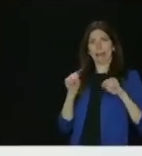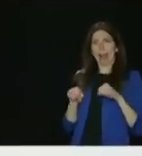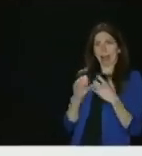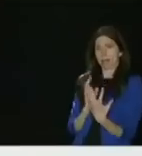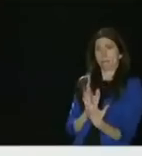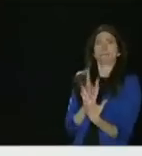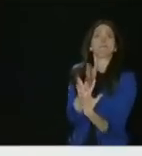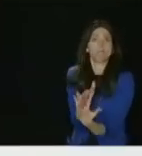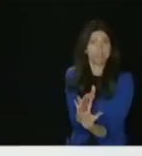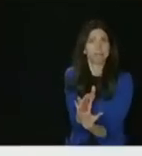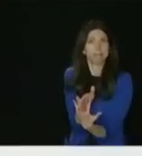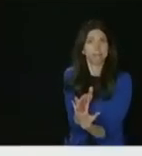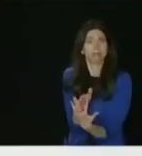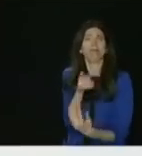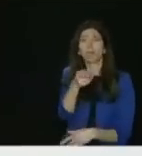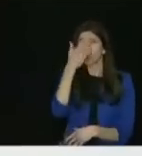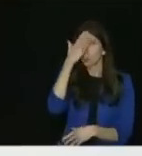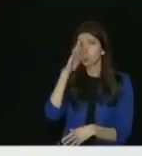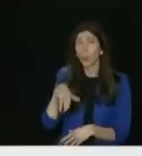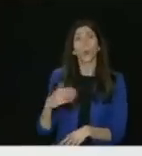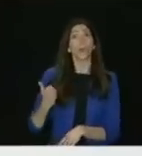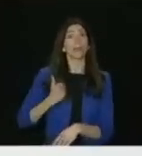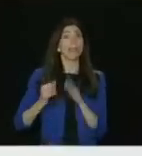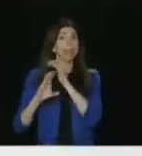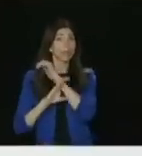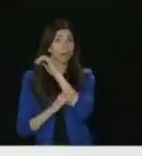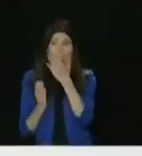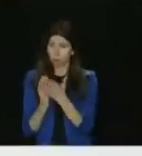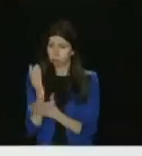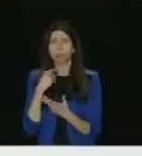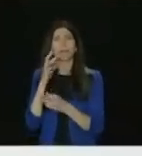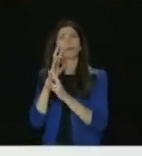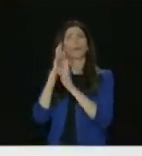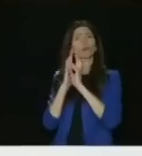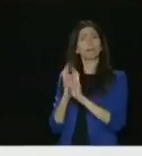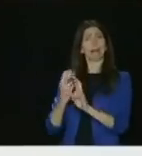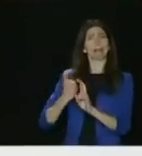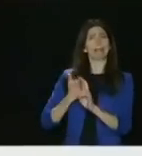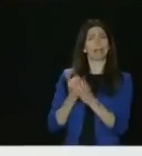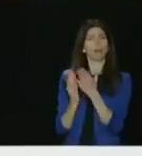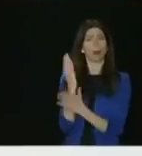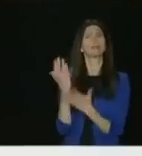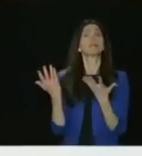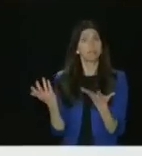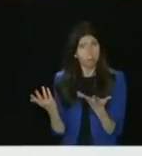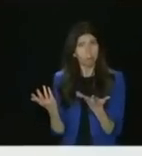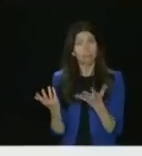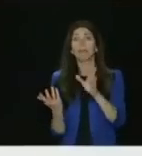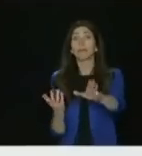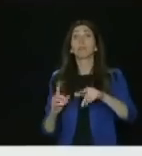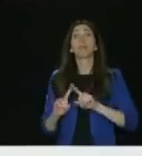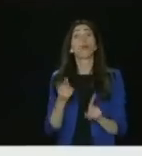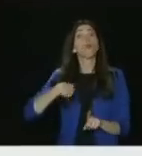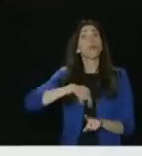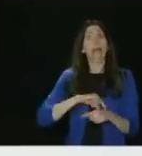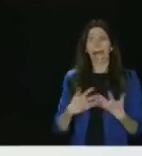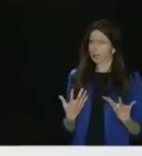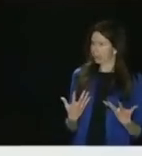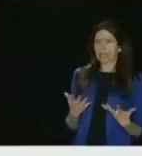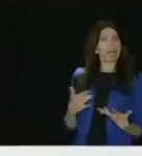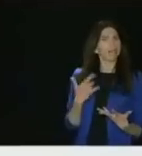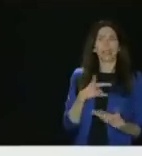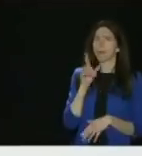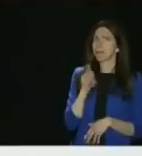Canadians' rights and freedoms as protected under the Charter. It is our intention to use only the necessary,